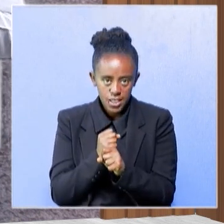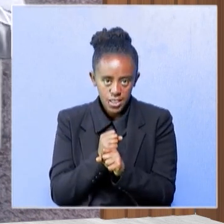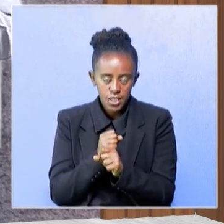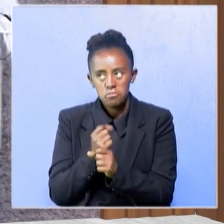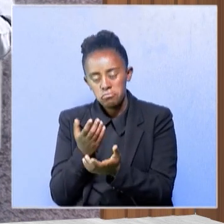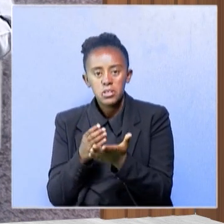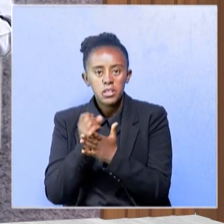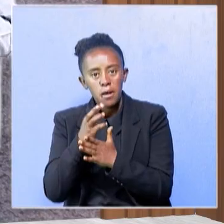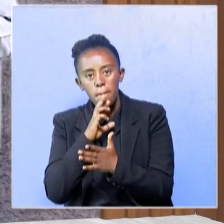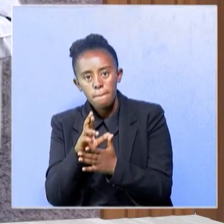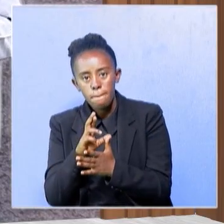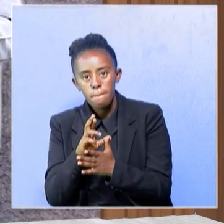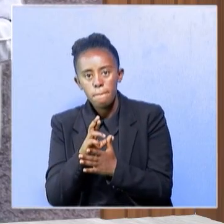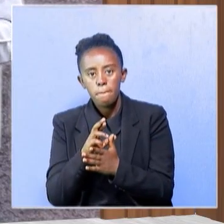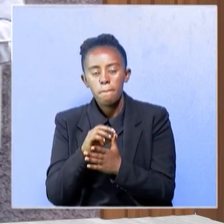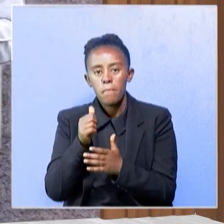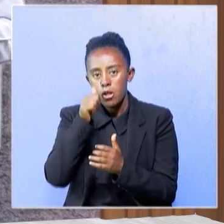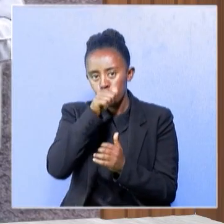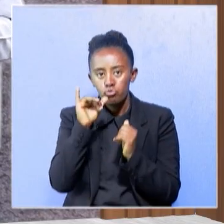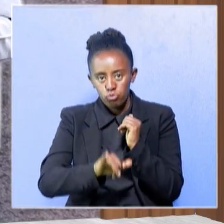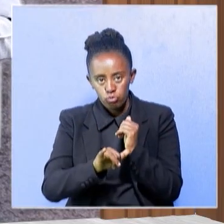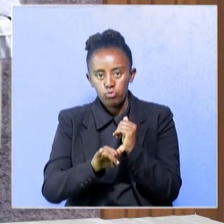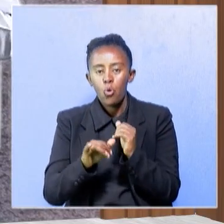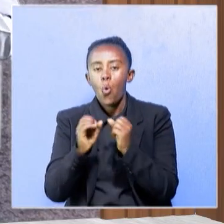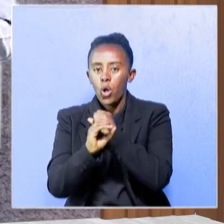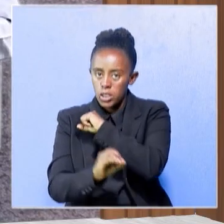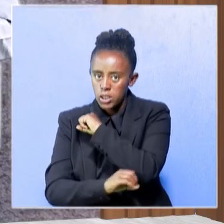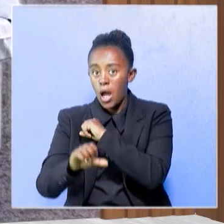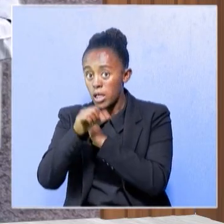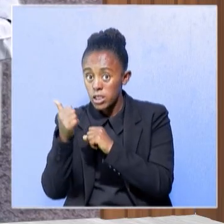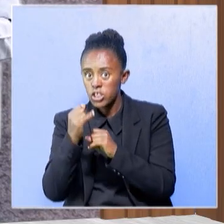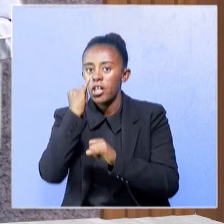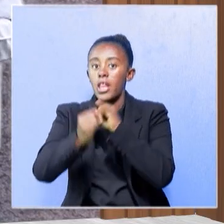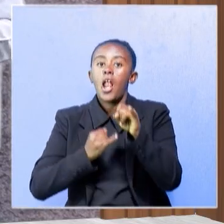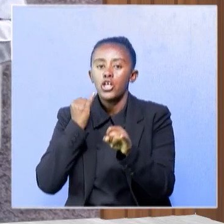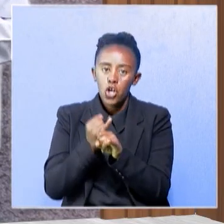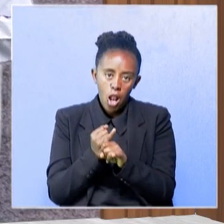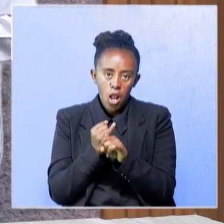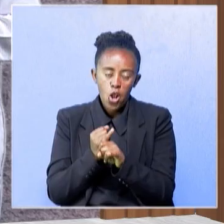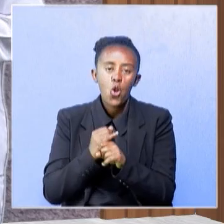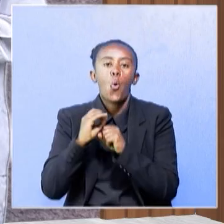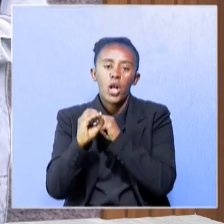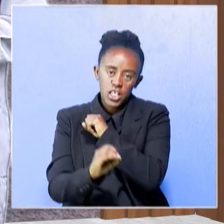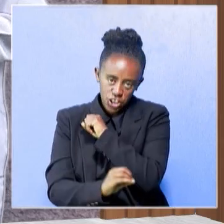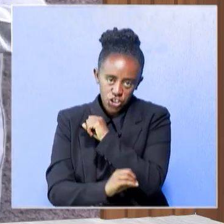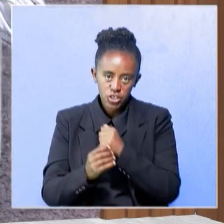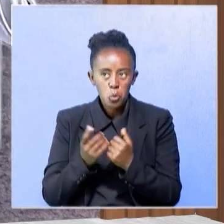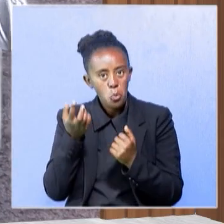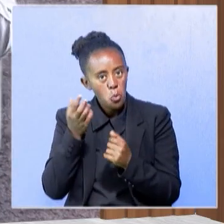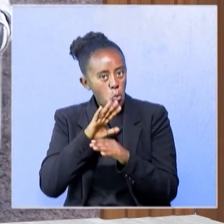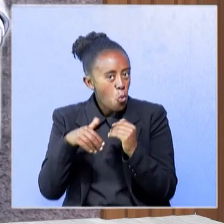are local organizations, others are international organizations.